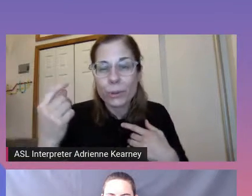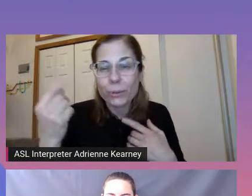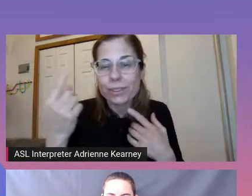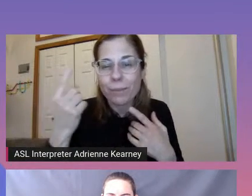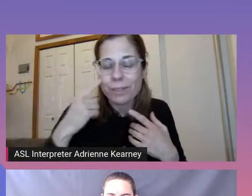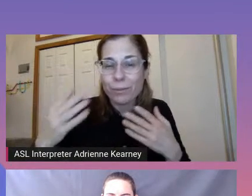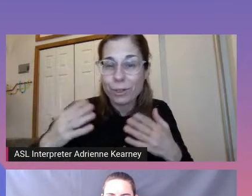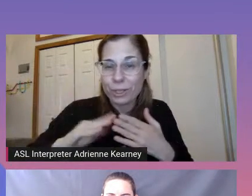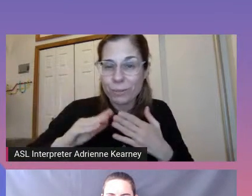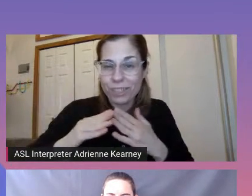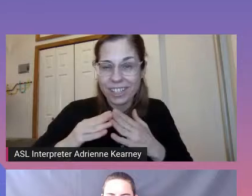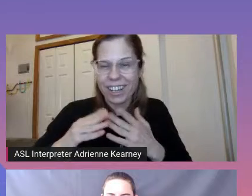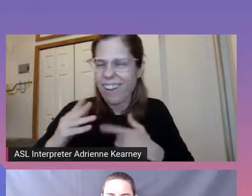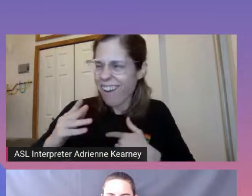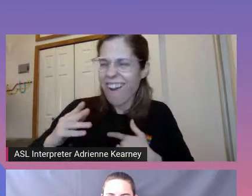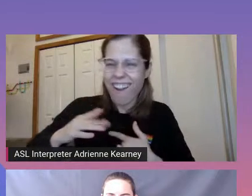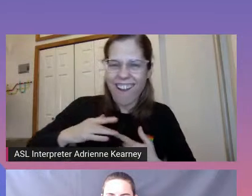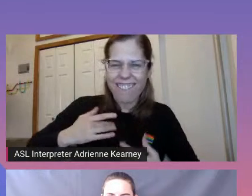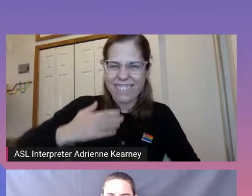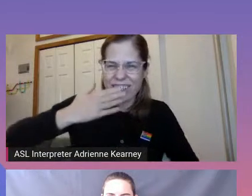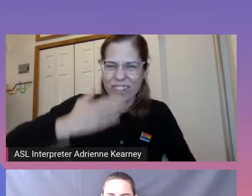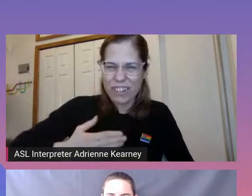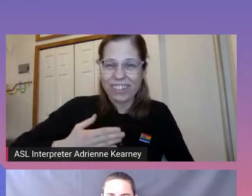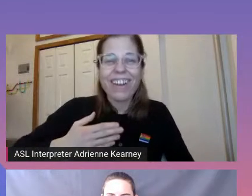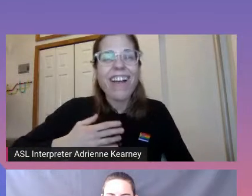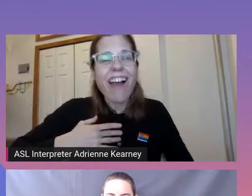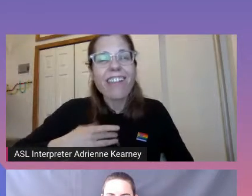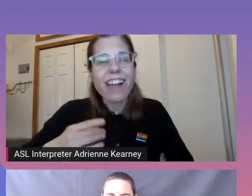it's just like I like to help people. It's probably why I'm a producer. So